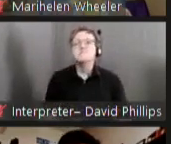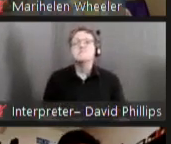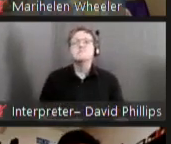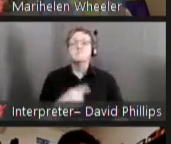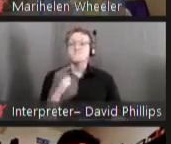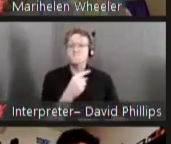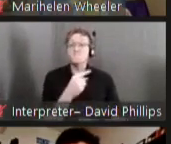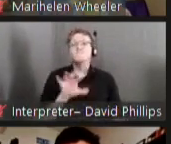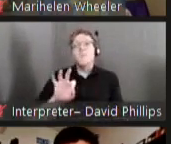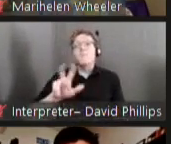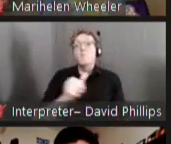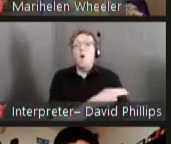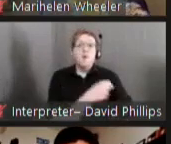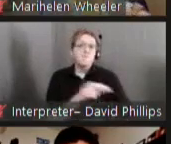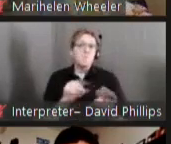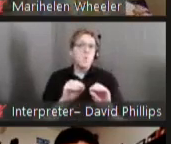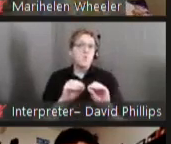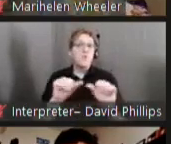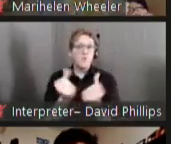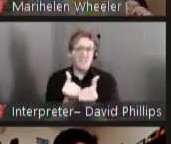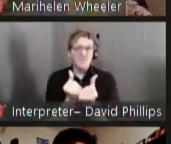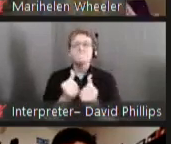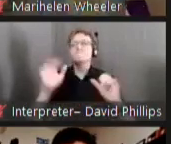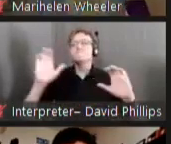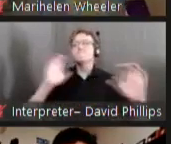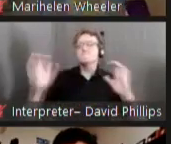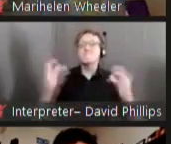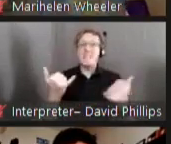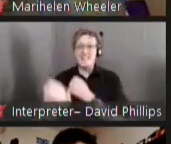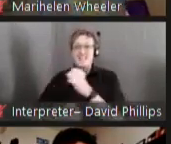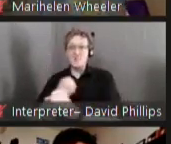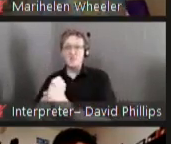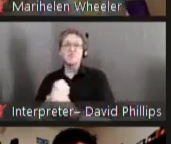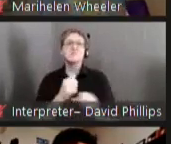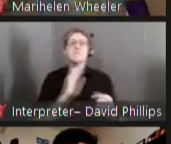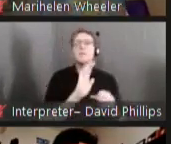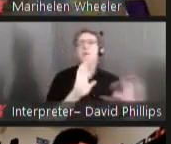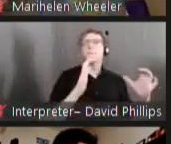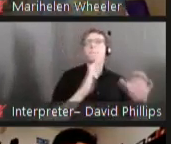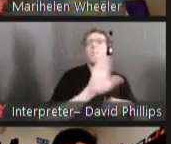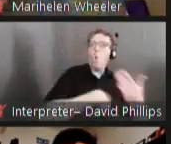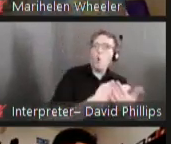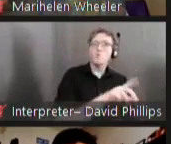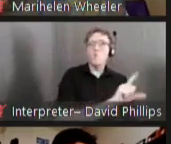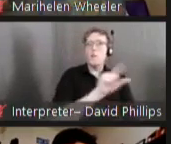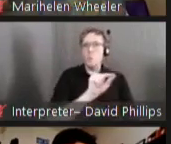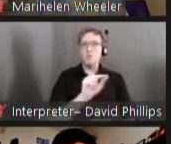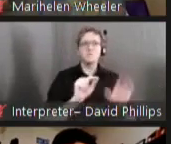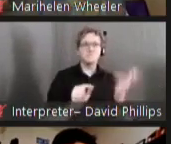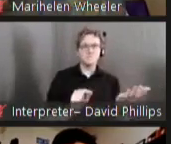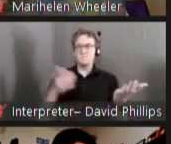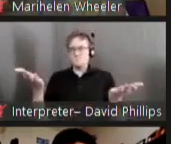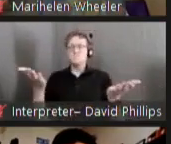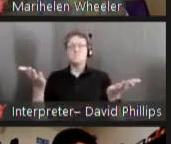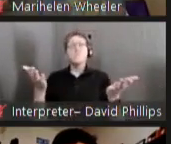Hospital Association comparing hospitalizations for this year versus all 2020. So as we can say, at a statewide level, we